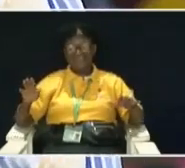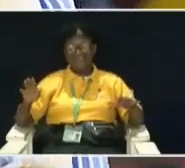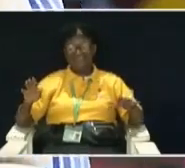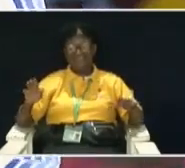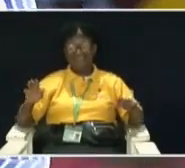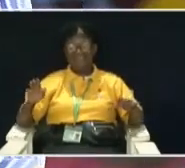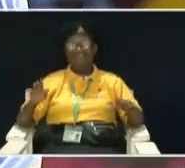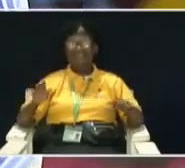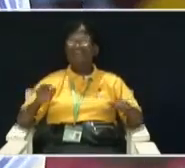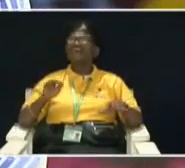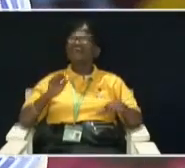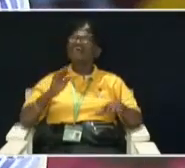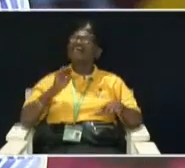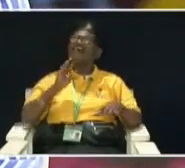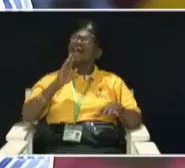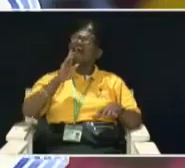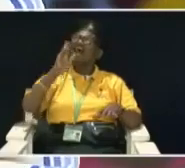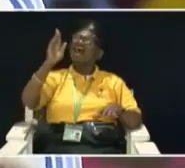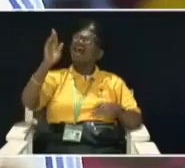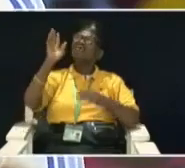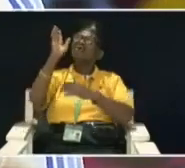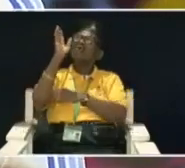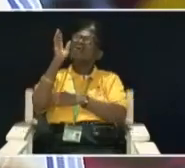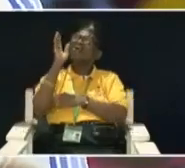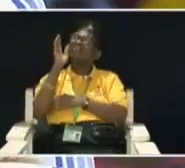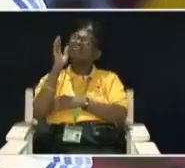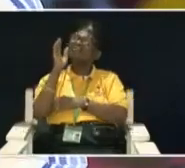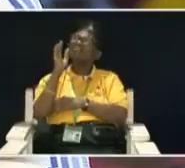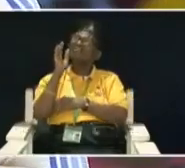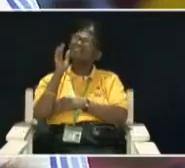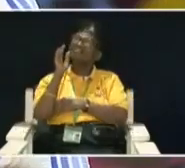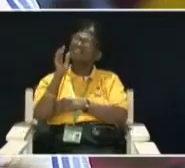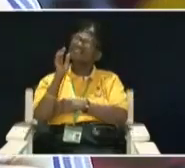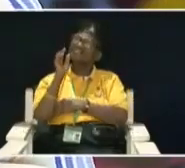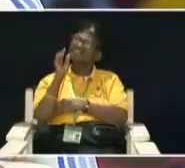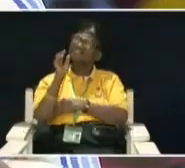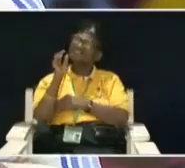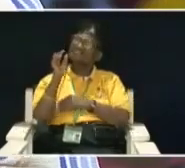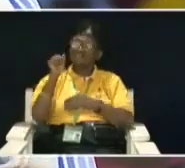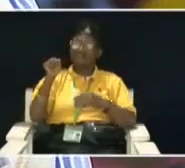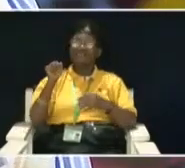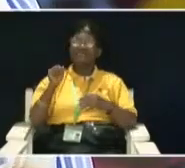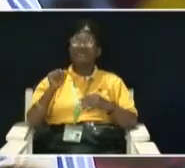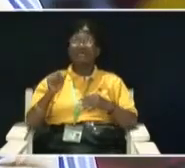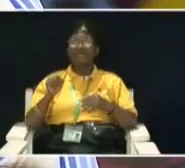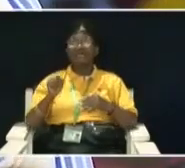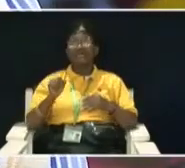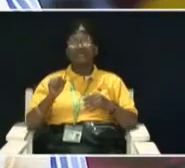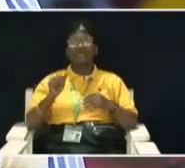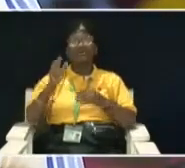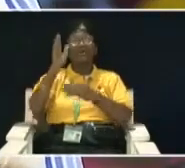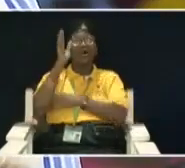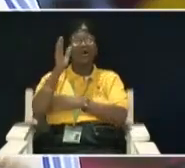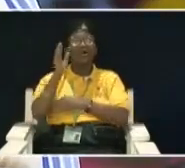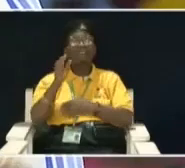The Lord asked me to tell someone here. He said, one day when your children begin to